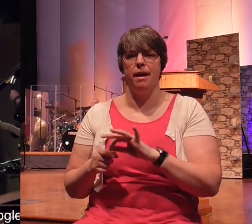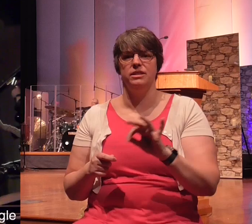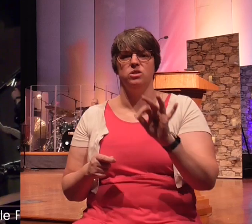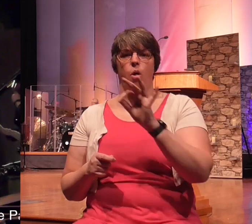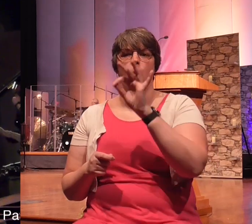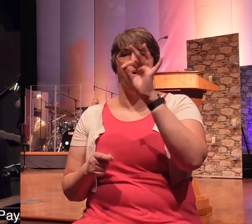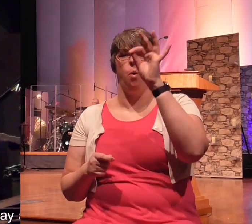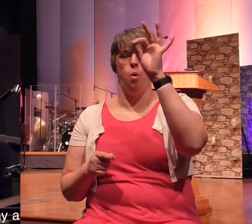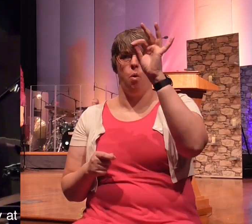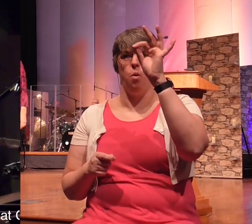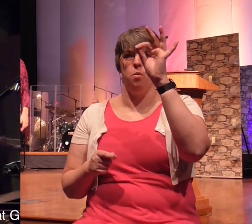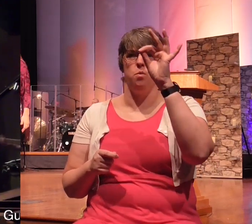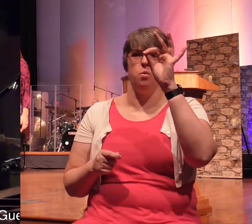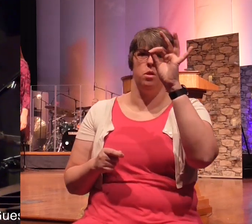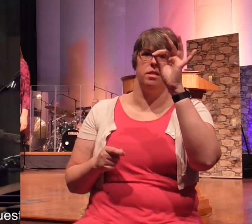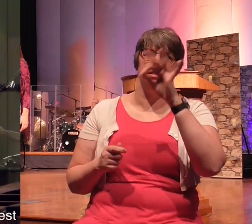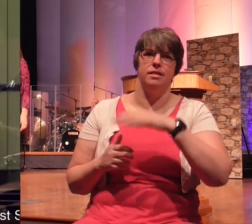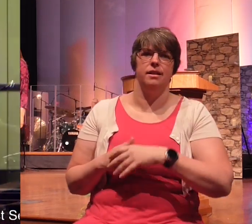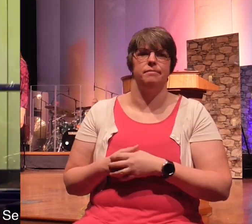soul.